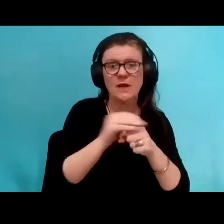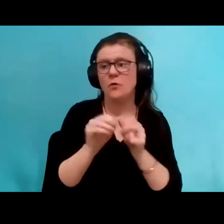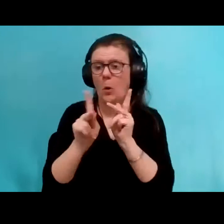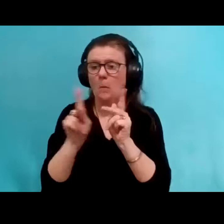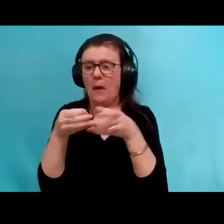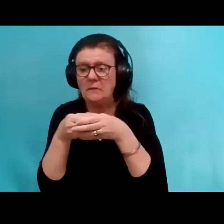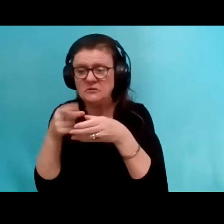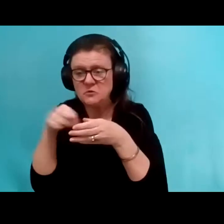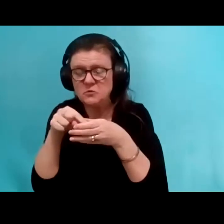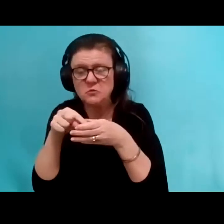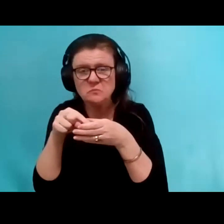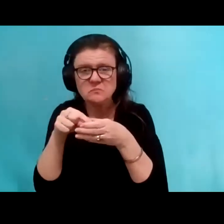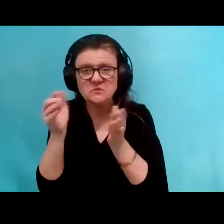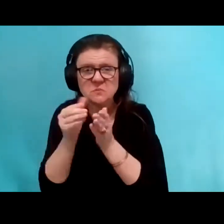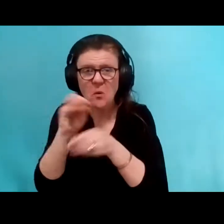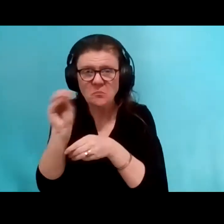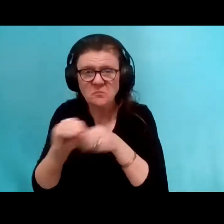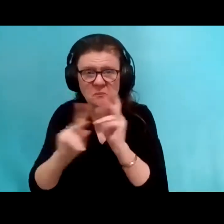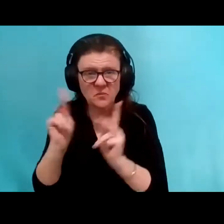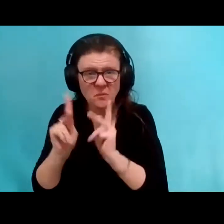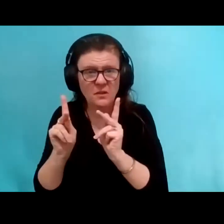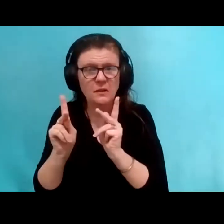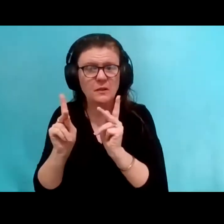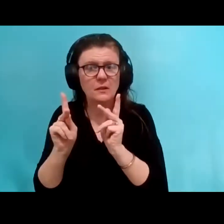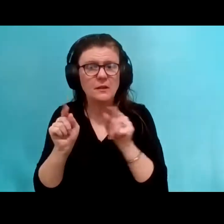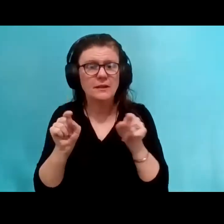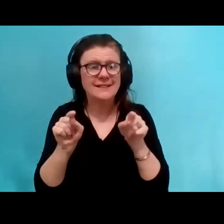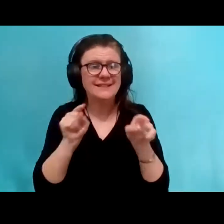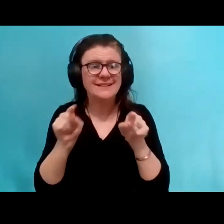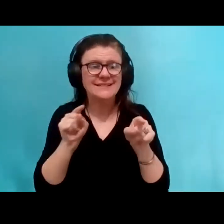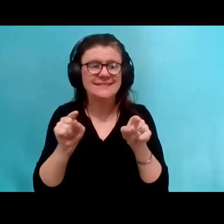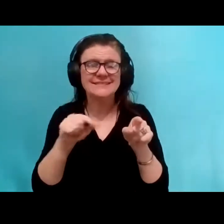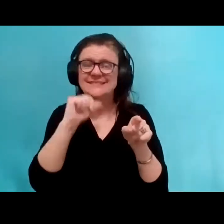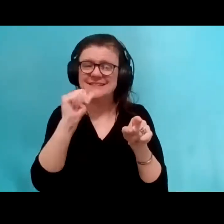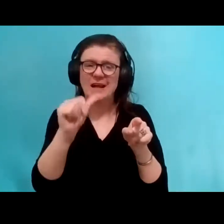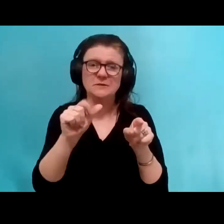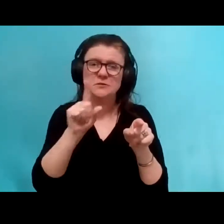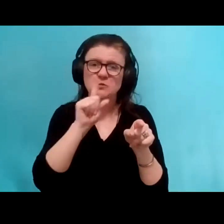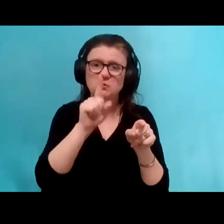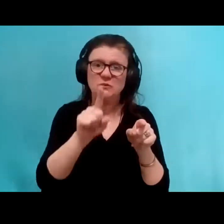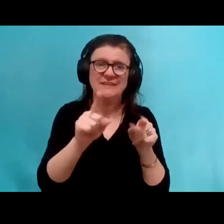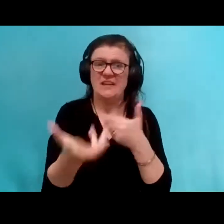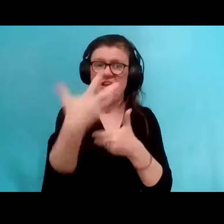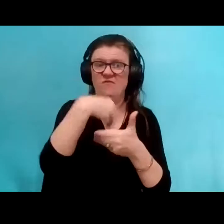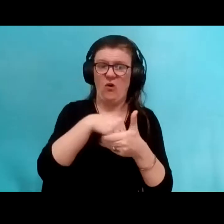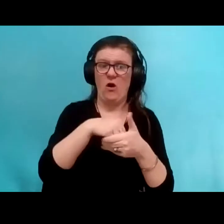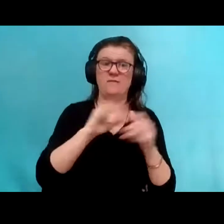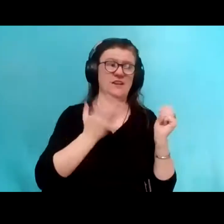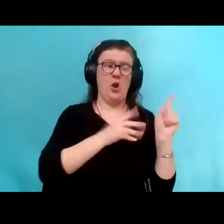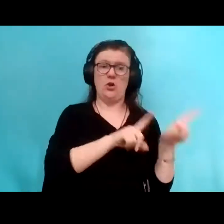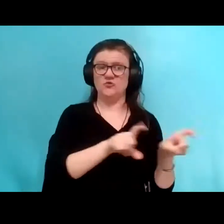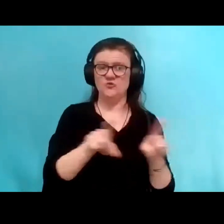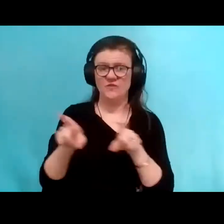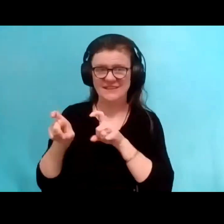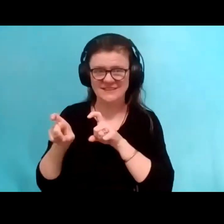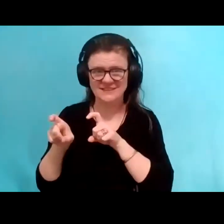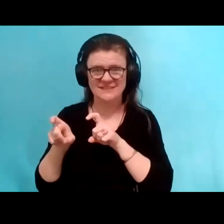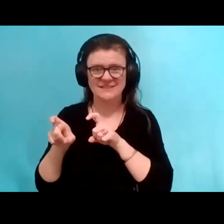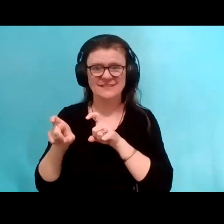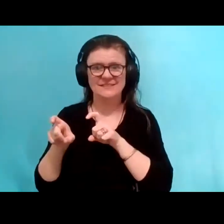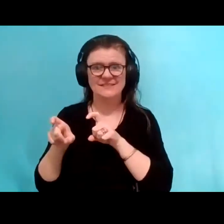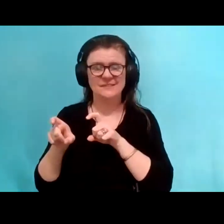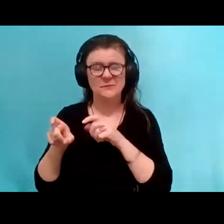groups, may not necessarily have been considered when the household surveys were earlier designed. And this process